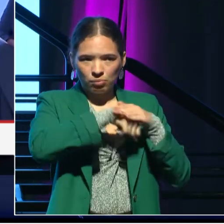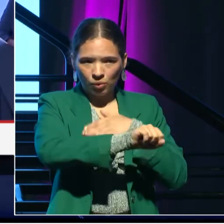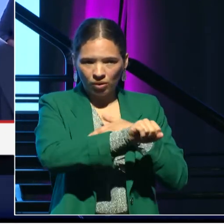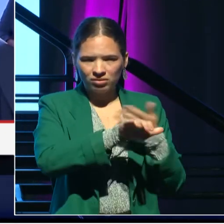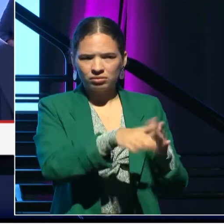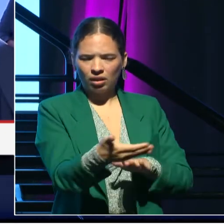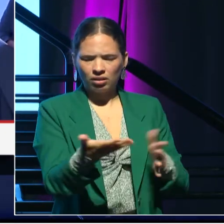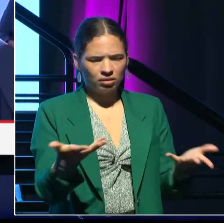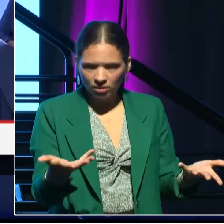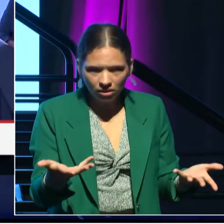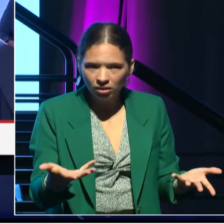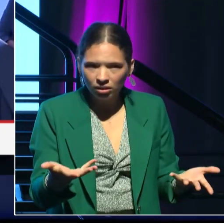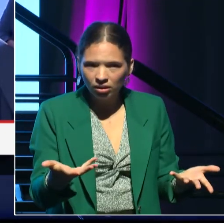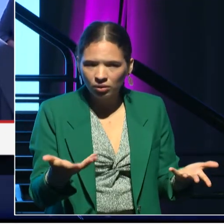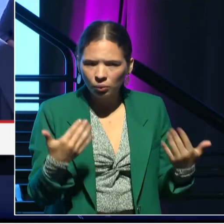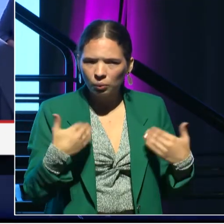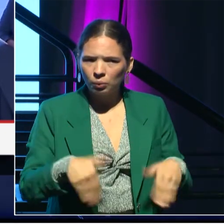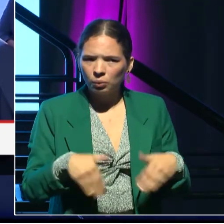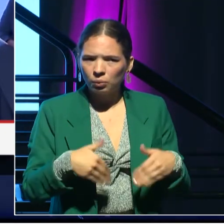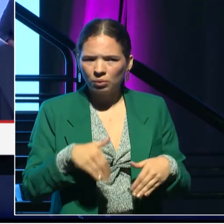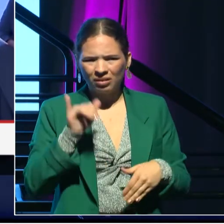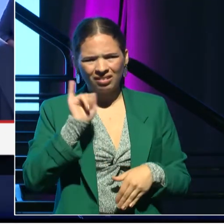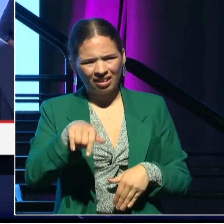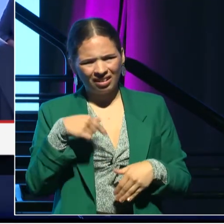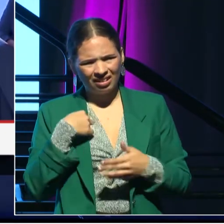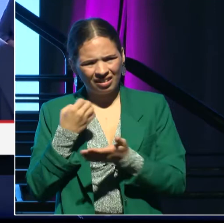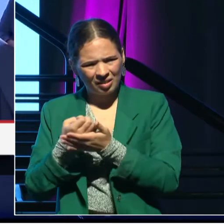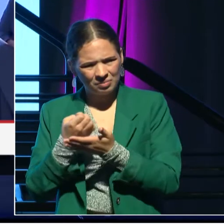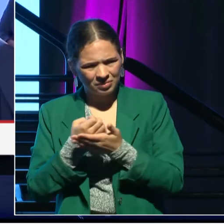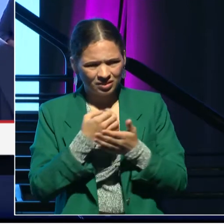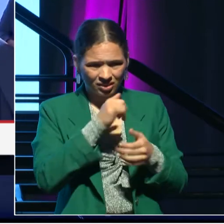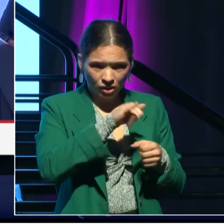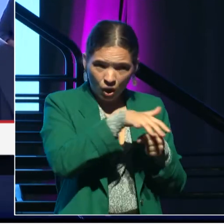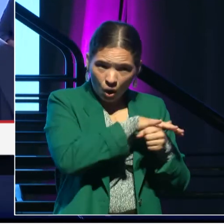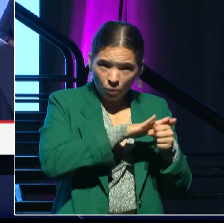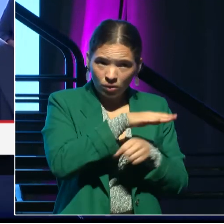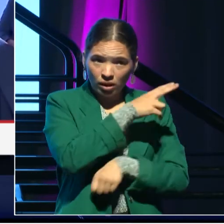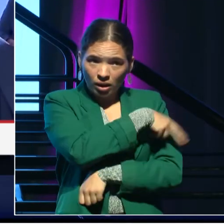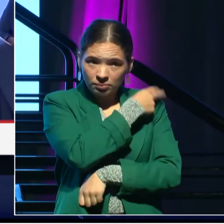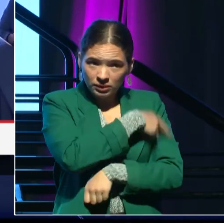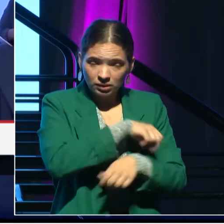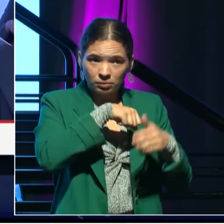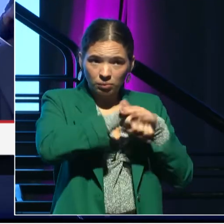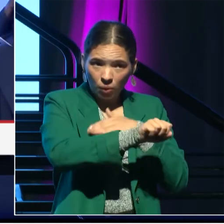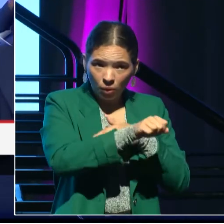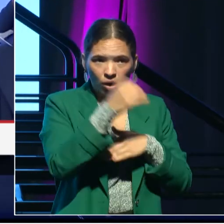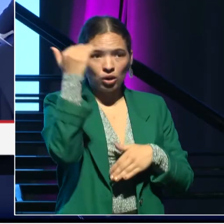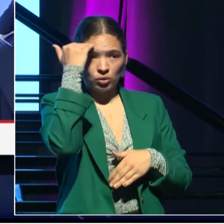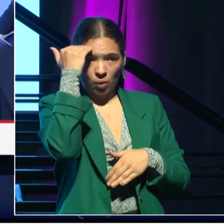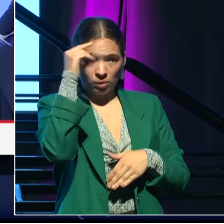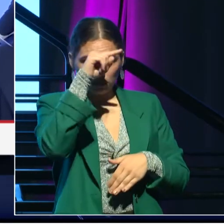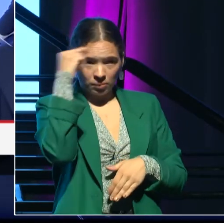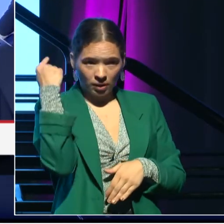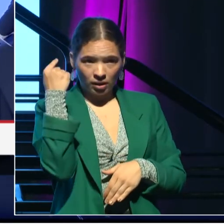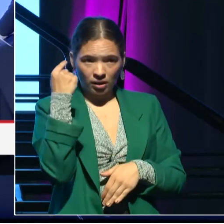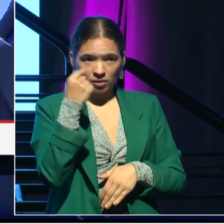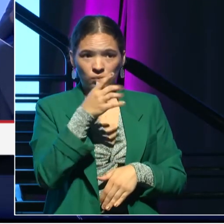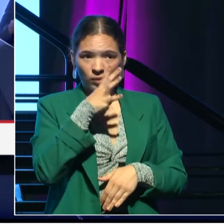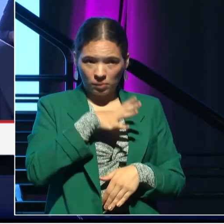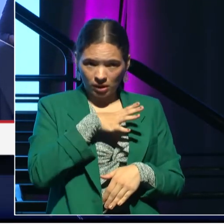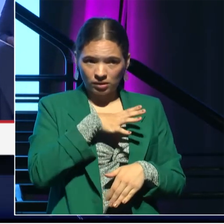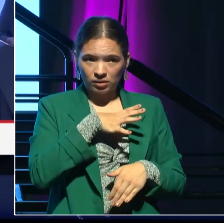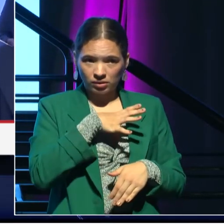about economics. She delivered in a local hospital, and we know that black women that deliver in majority